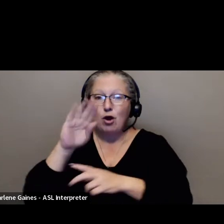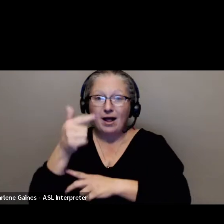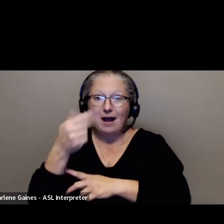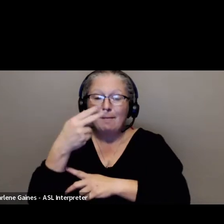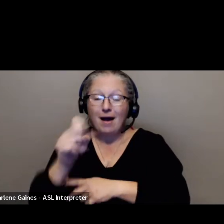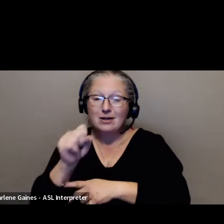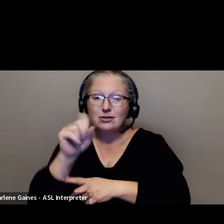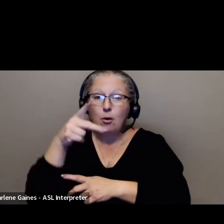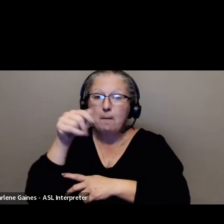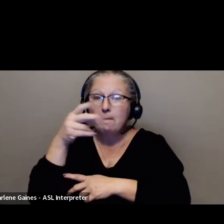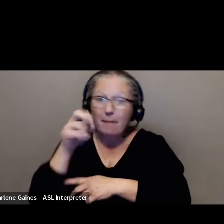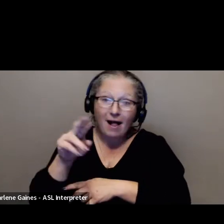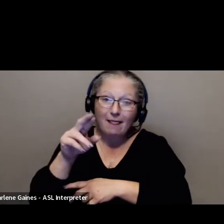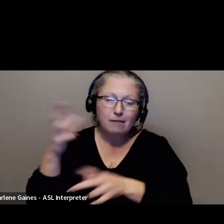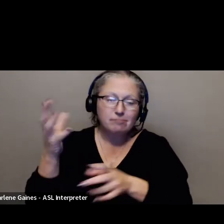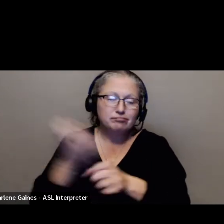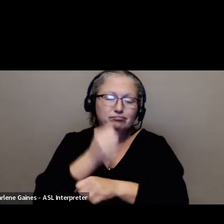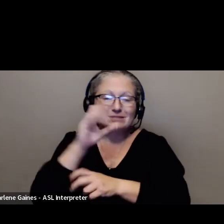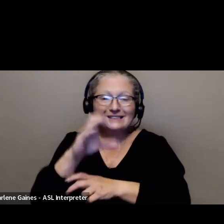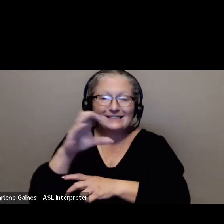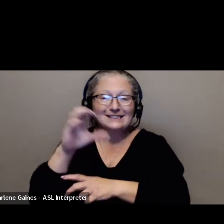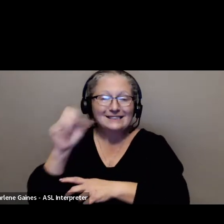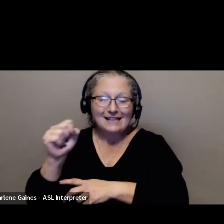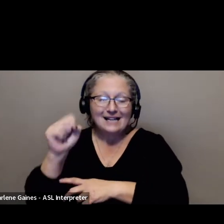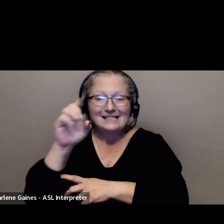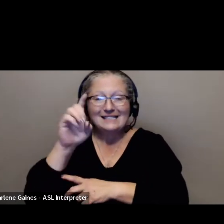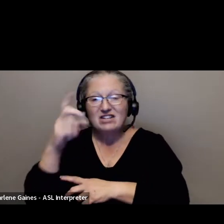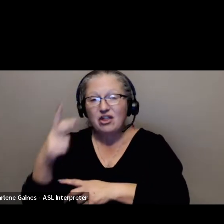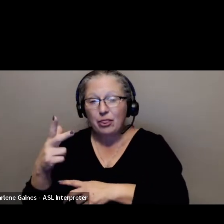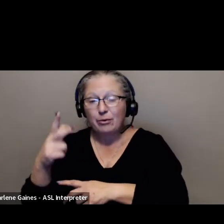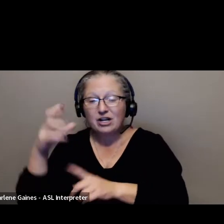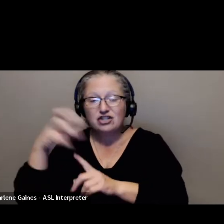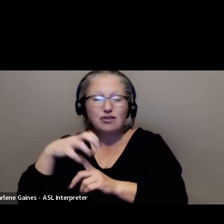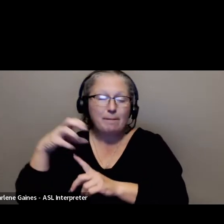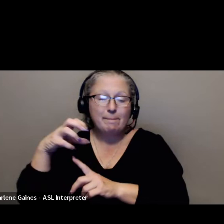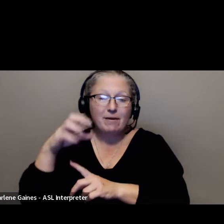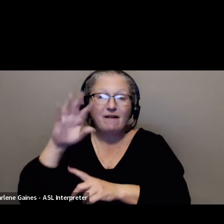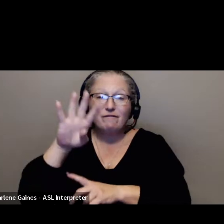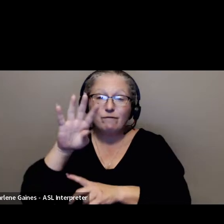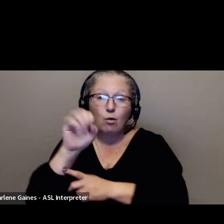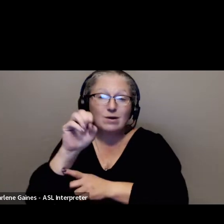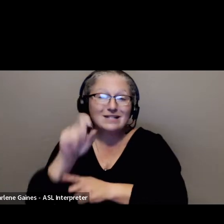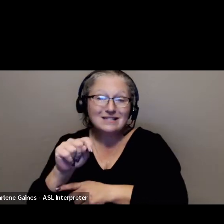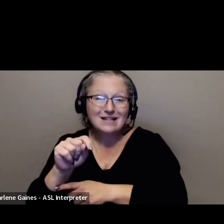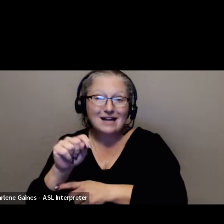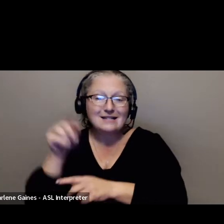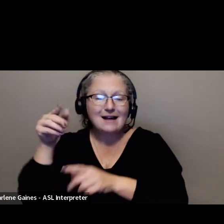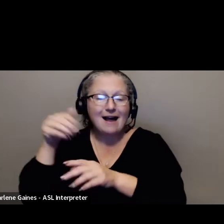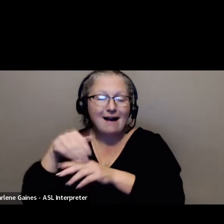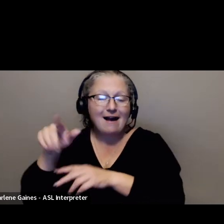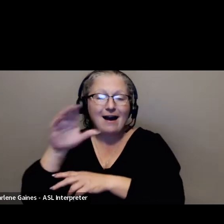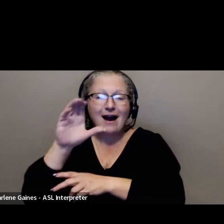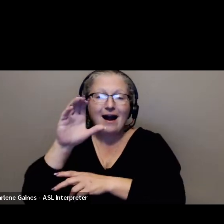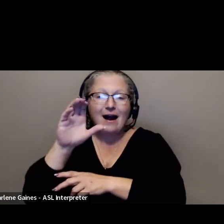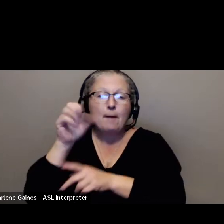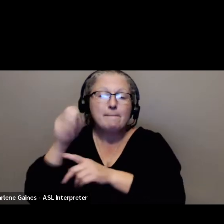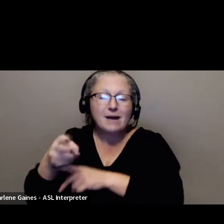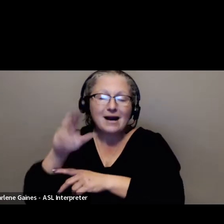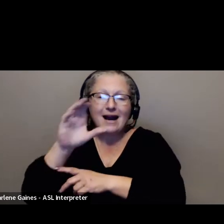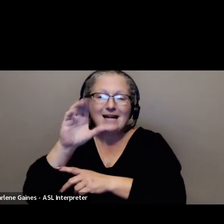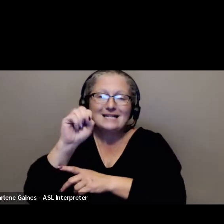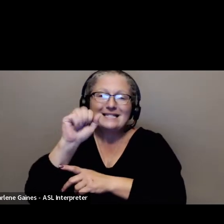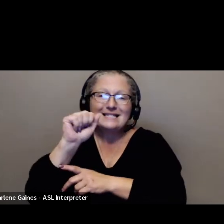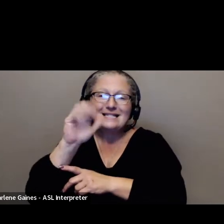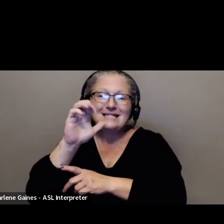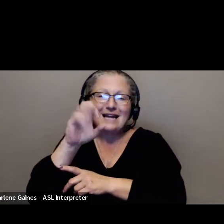Panthers capturing the CCS Division III championship in 4 sets over Sacred Heart Cathedral. Congrats to